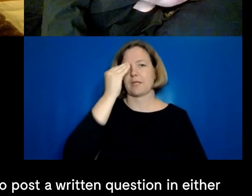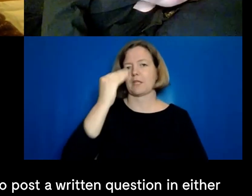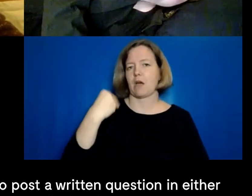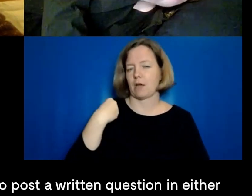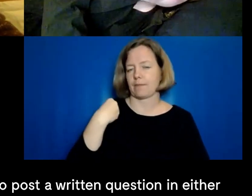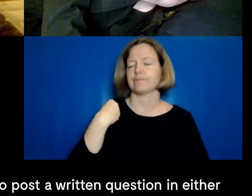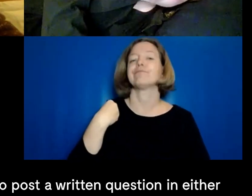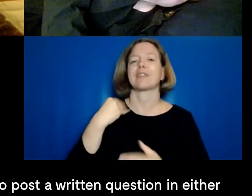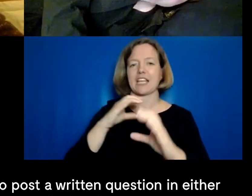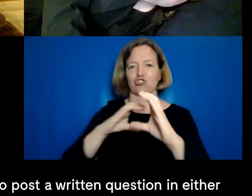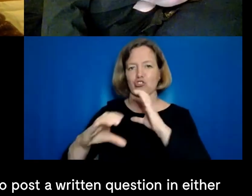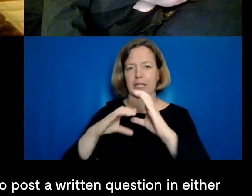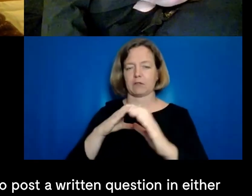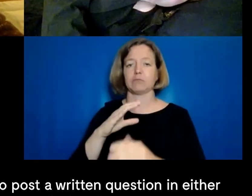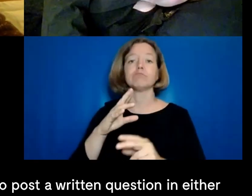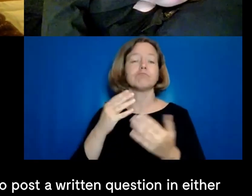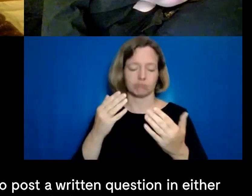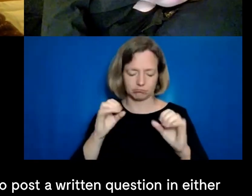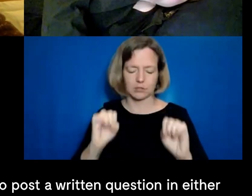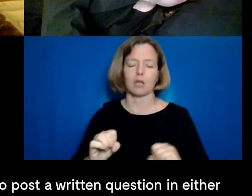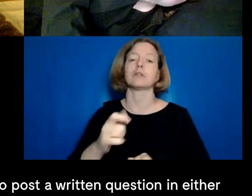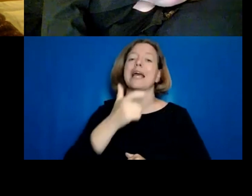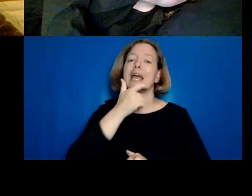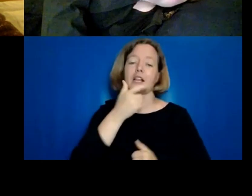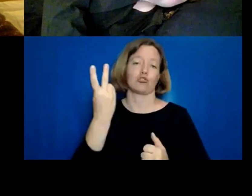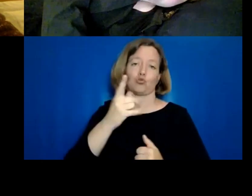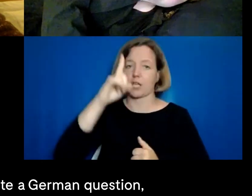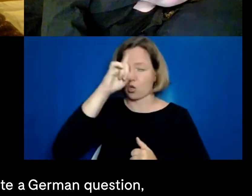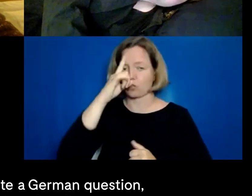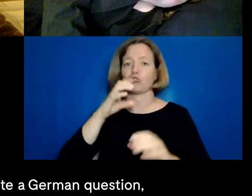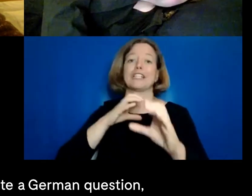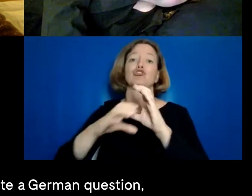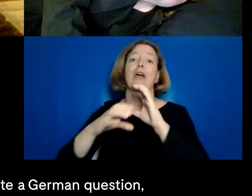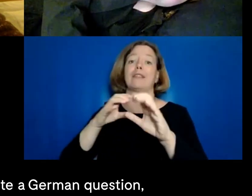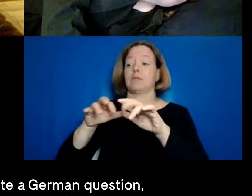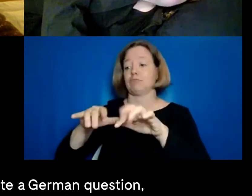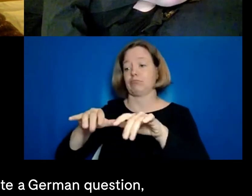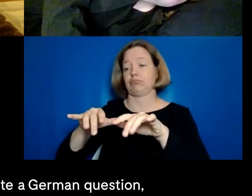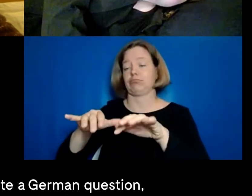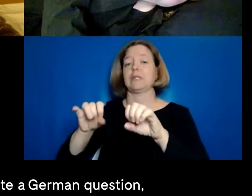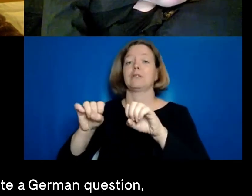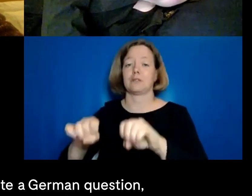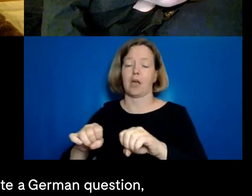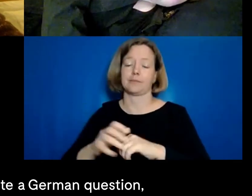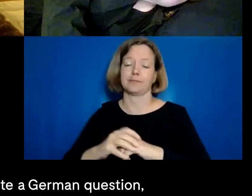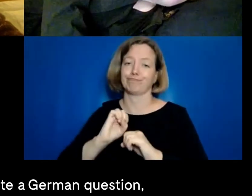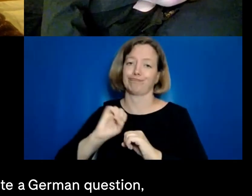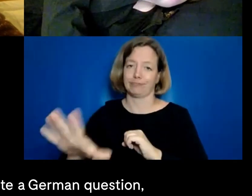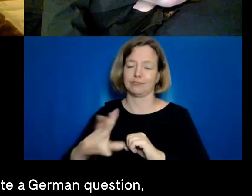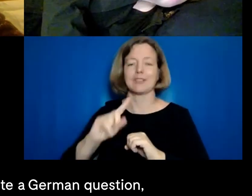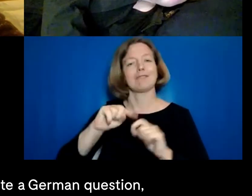in either English or German in the chat. If you contribute a German question, I